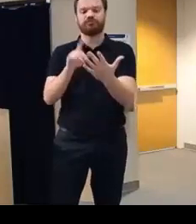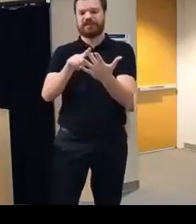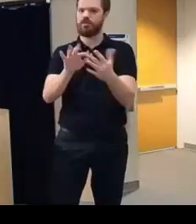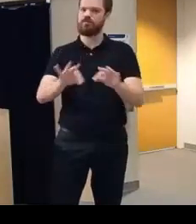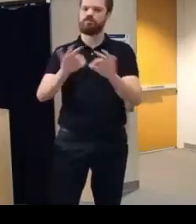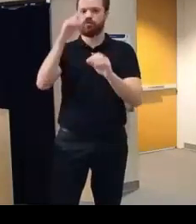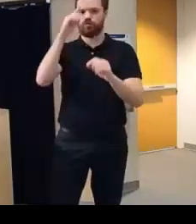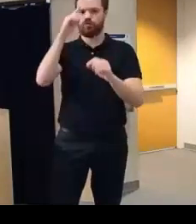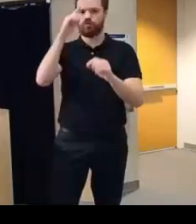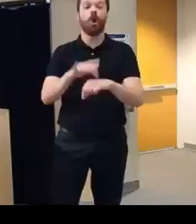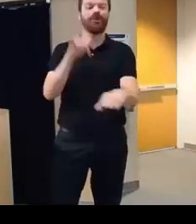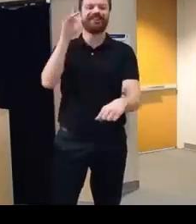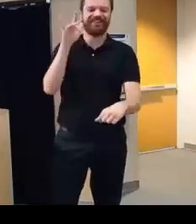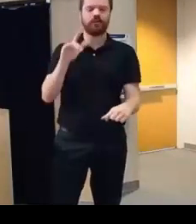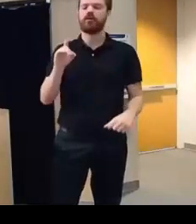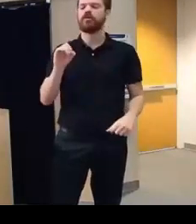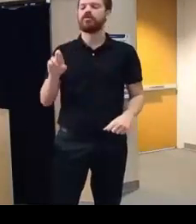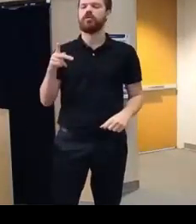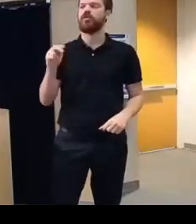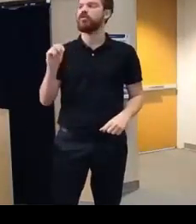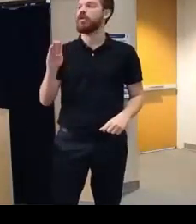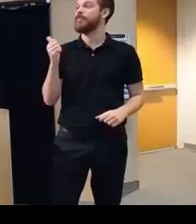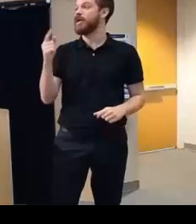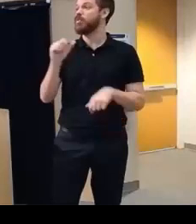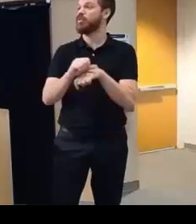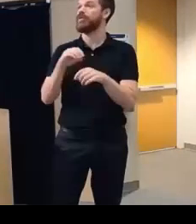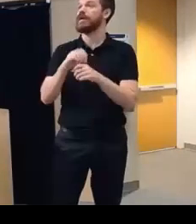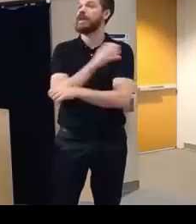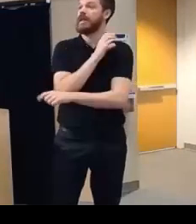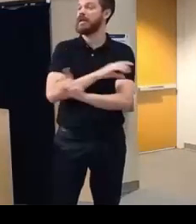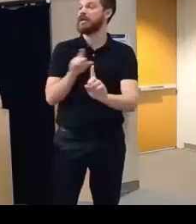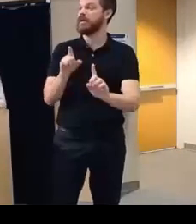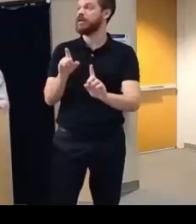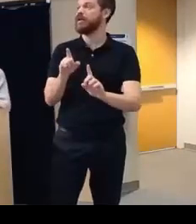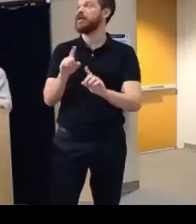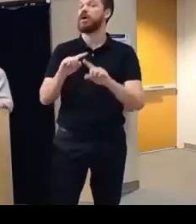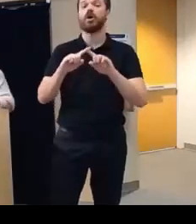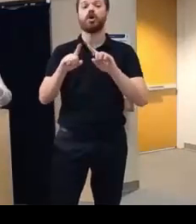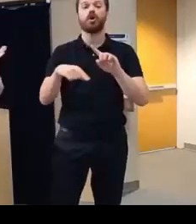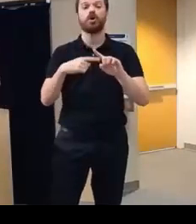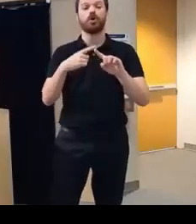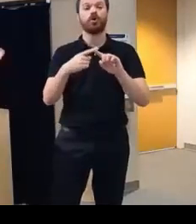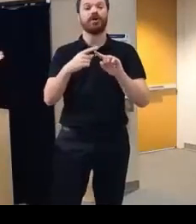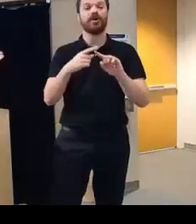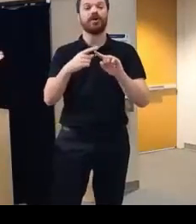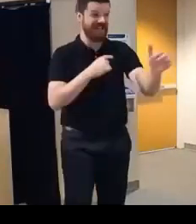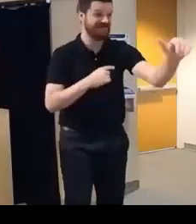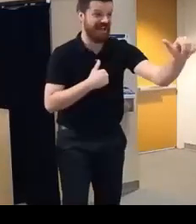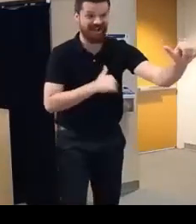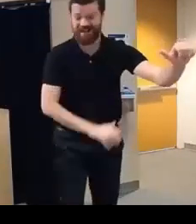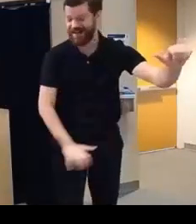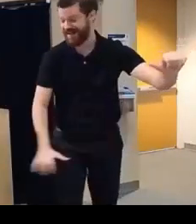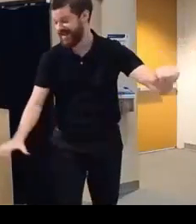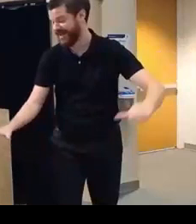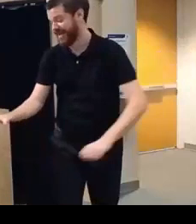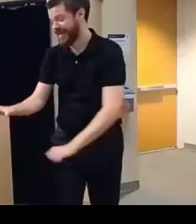visit. So the doorknob phenomenon, anybody who's worked in a clinic knows that as you go to the door and you're like, bye, see you next,